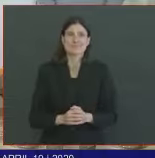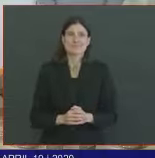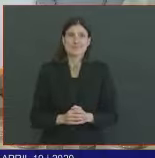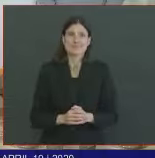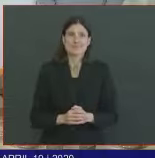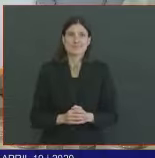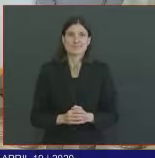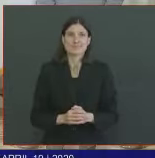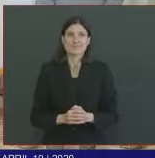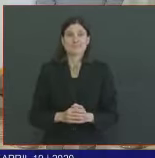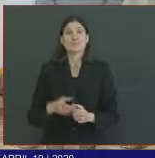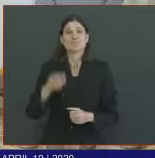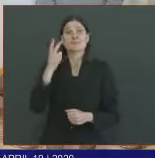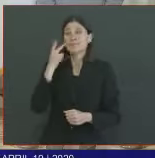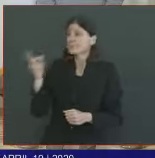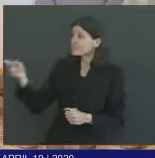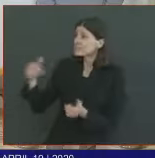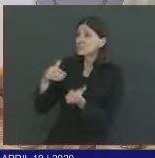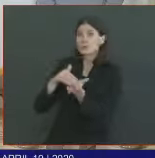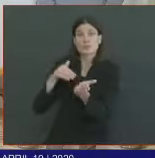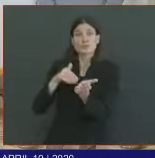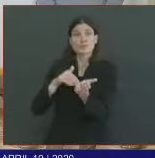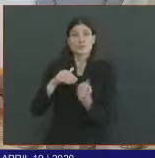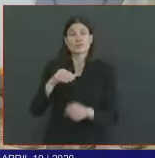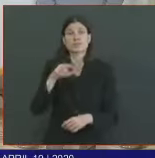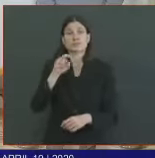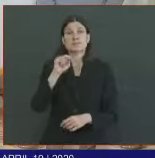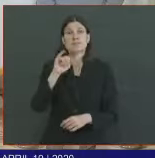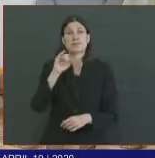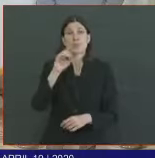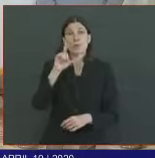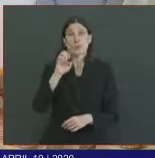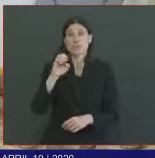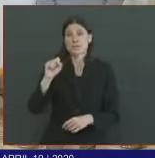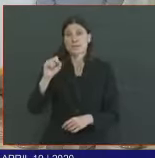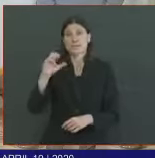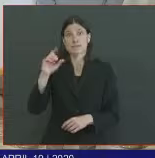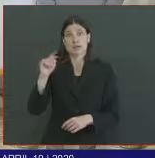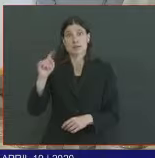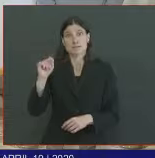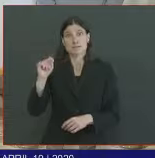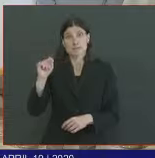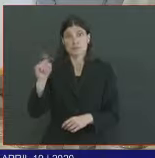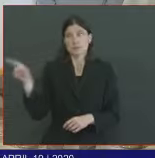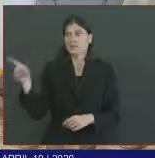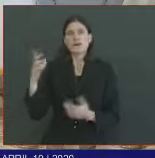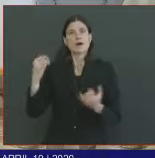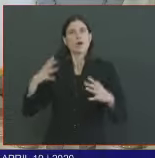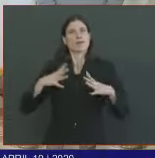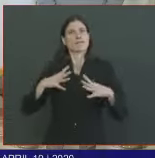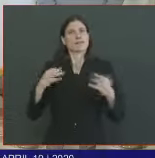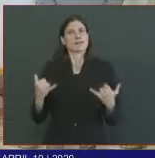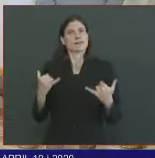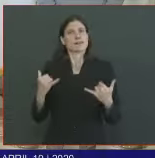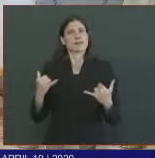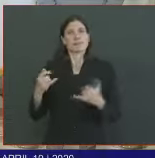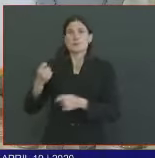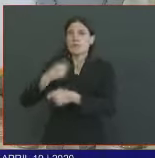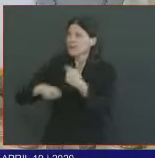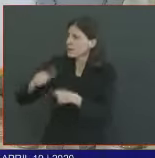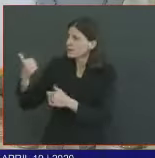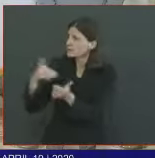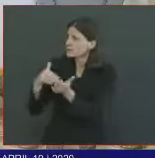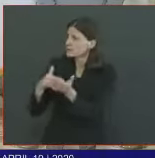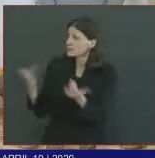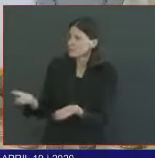on a Sunday, but she's well and doing fine. Better than fine. She's fantastic. So I'm going to just tick through